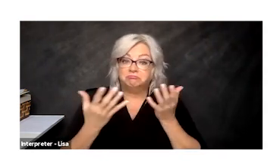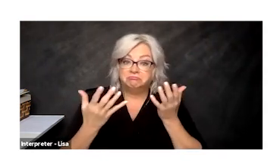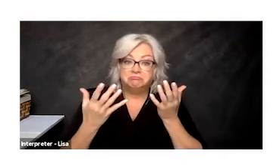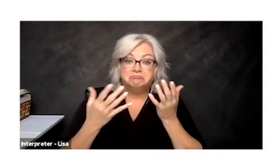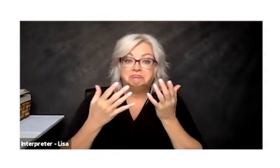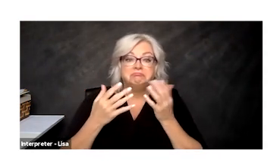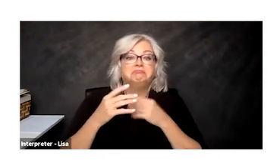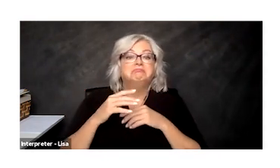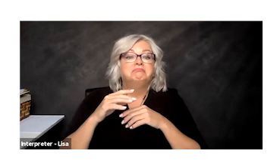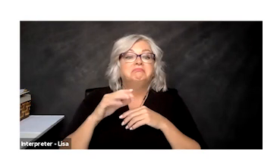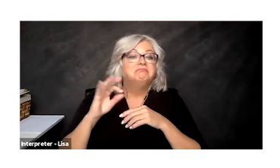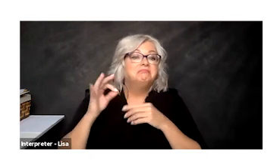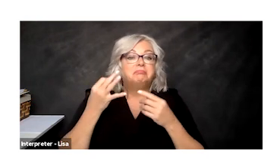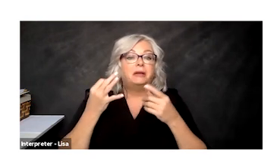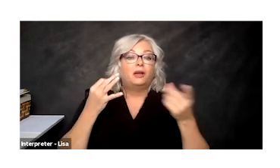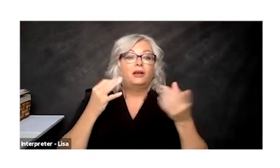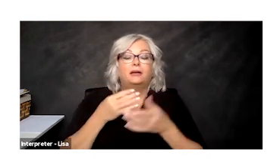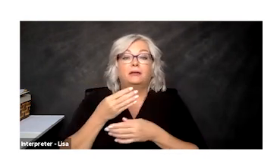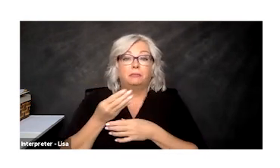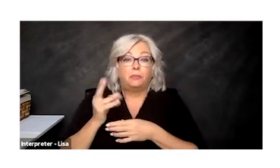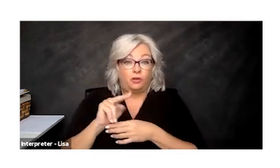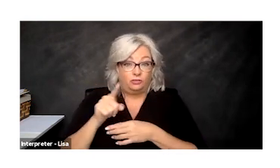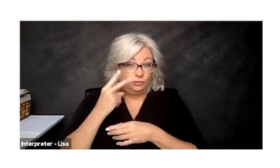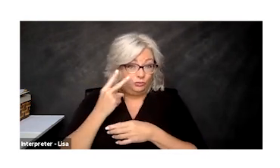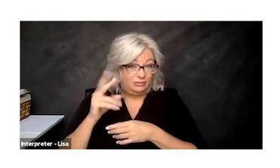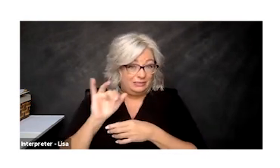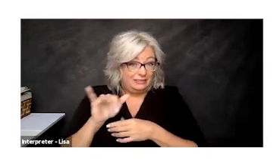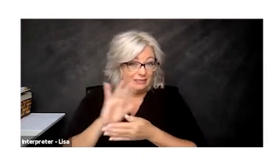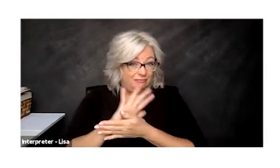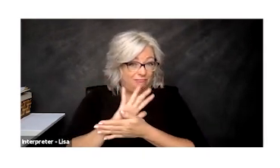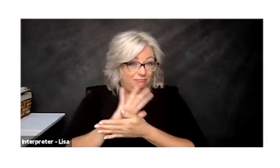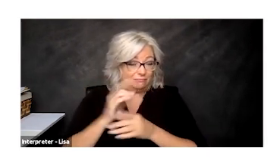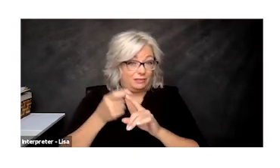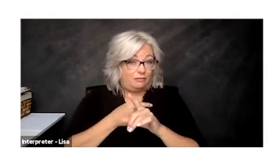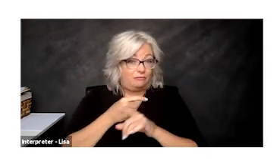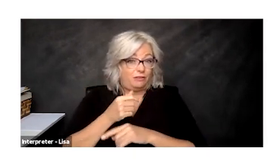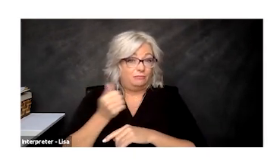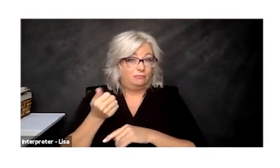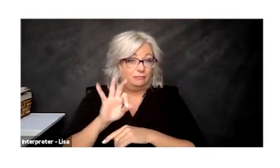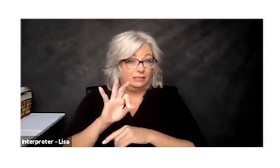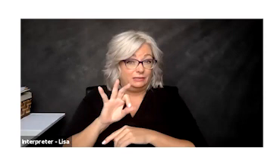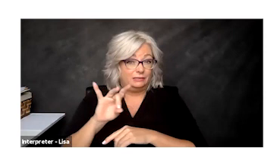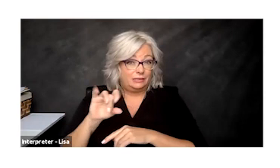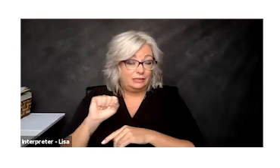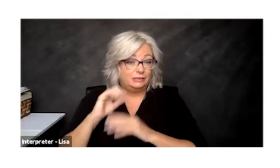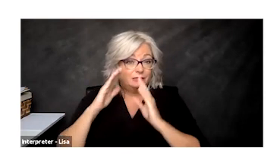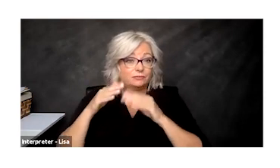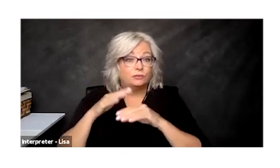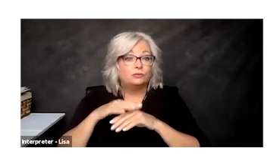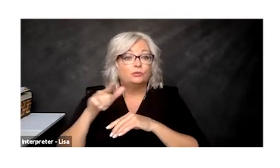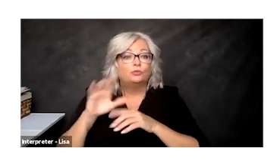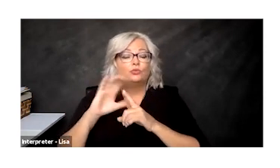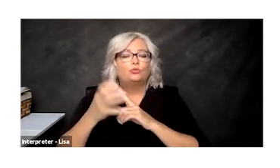Paris is Burning, if anyone's seen that important documentary from the late 80s that focuses on ball culture in New York